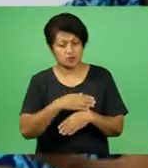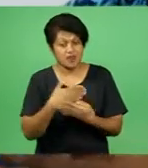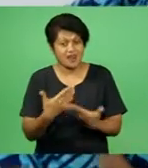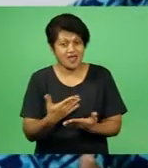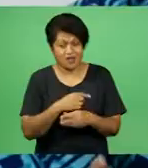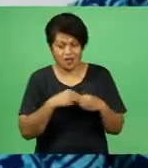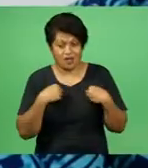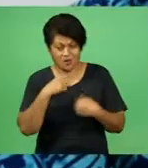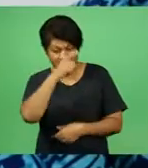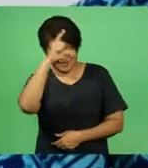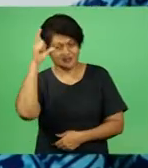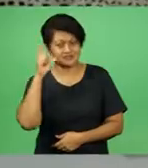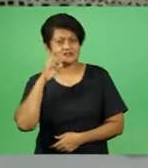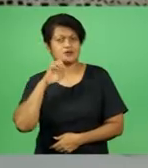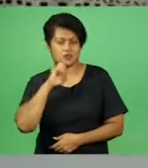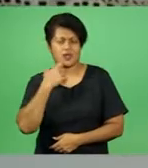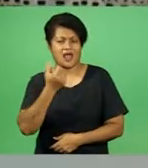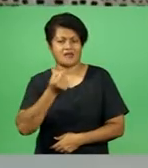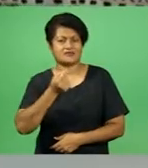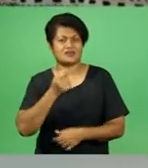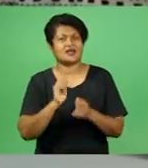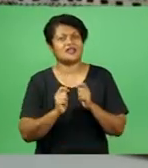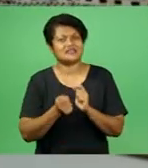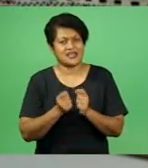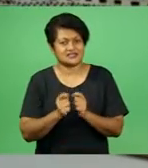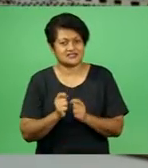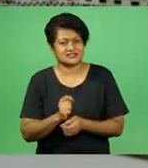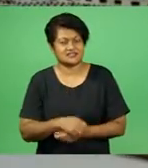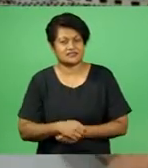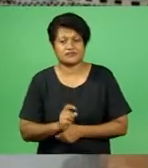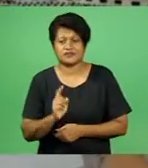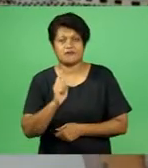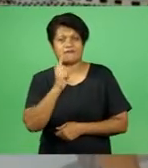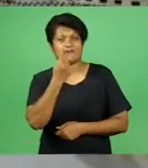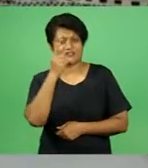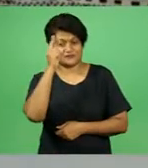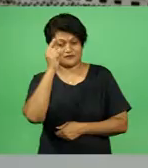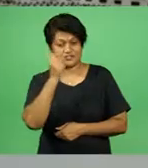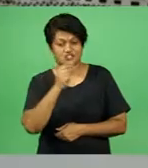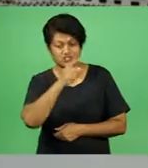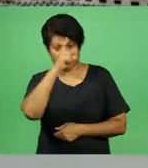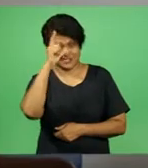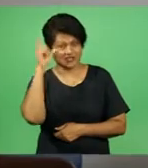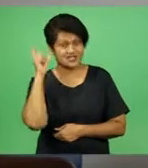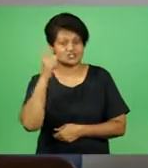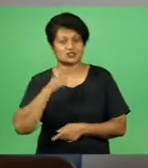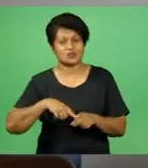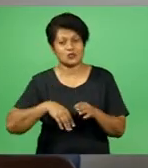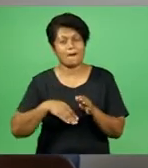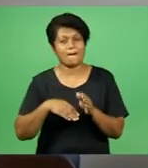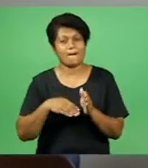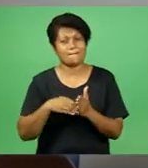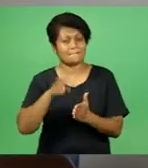for their registration exams in Fiji. Neha Natasha Singh is the first Fijian nurse to pass the test and will be off to